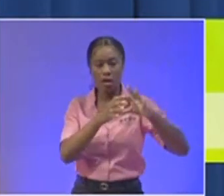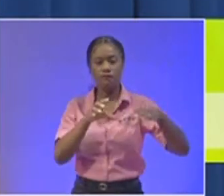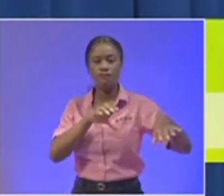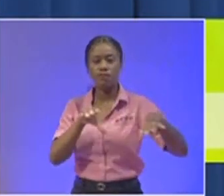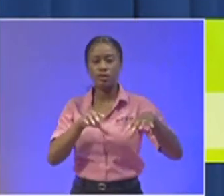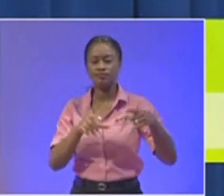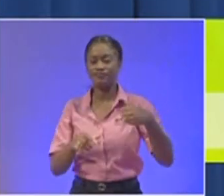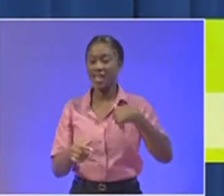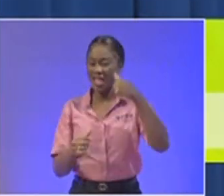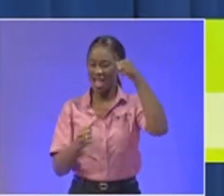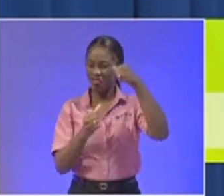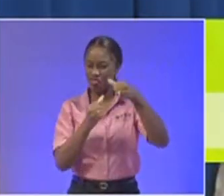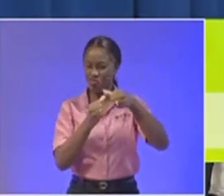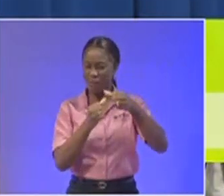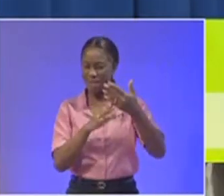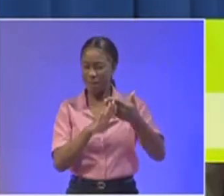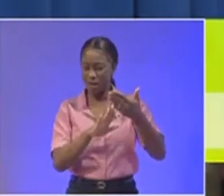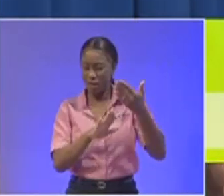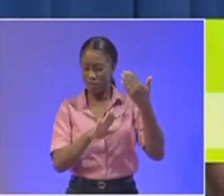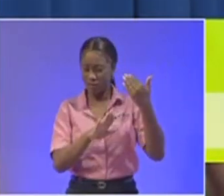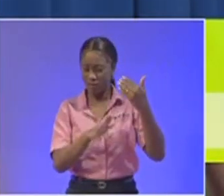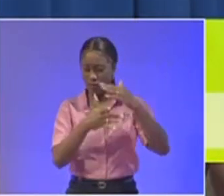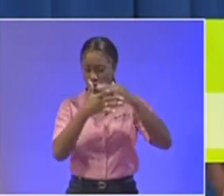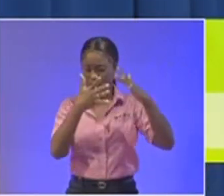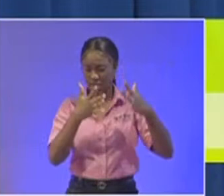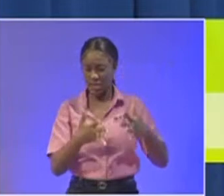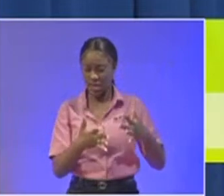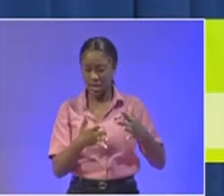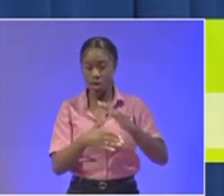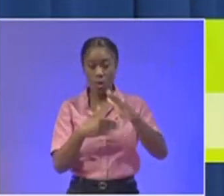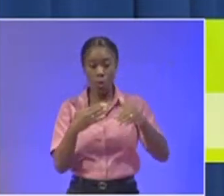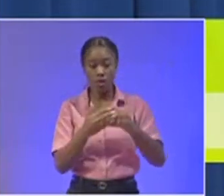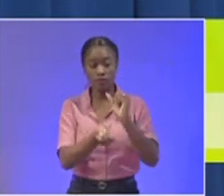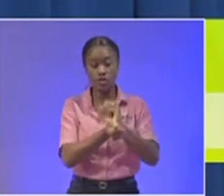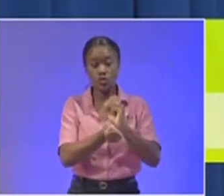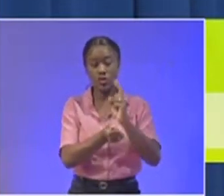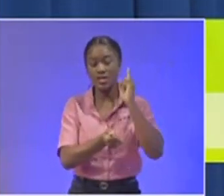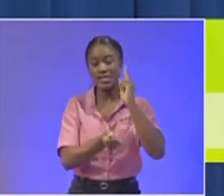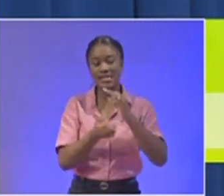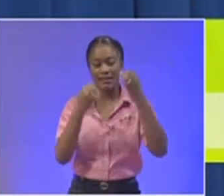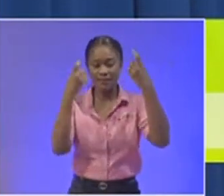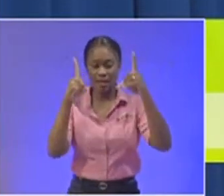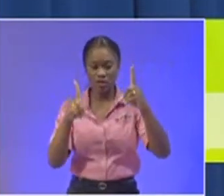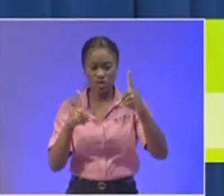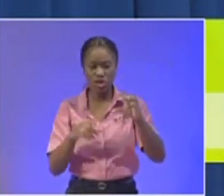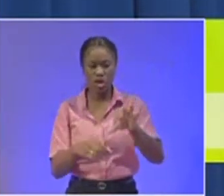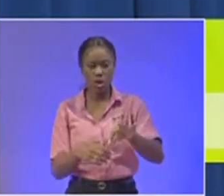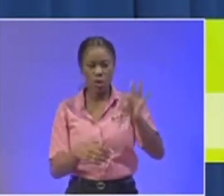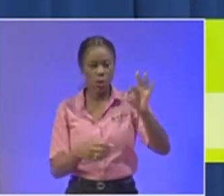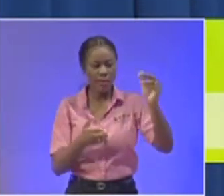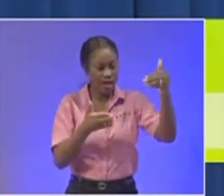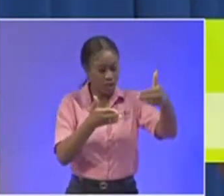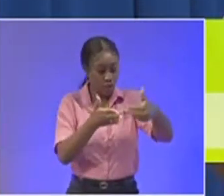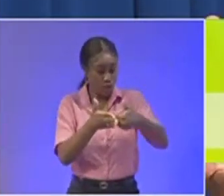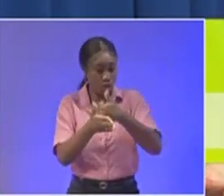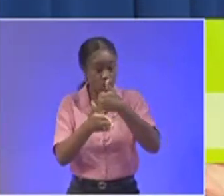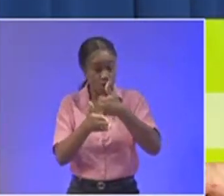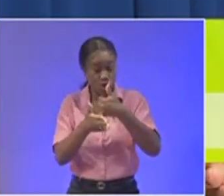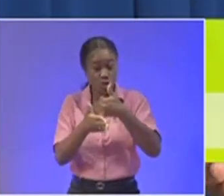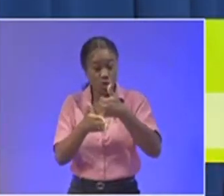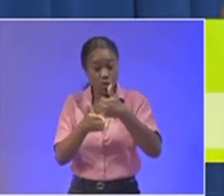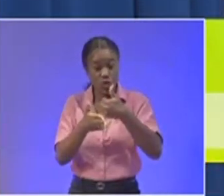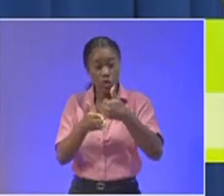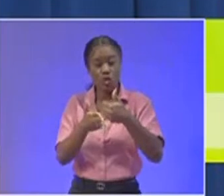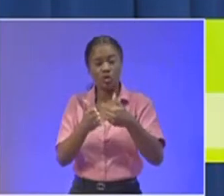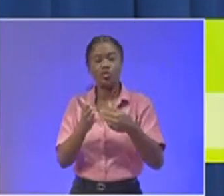remember when I was at the University of Tennessee, that's something we did, all of us in deaf education. Every month we'd select a couple of the newest articles, we'll find out what is working